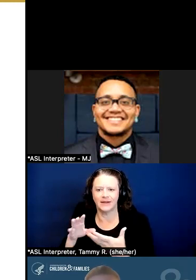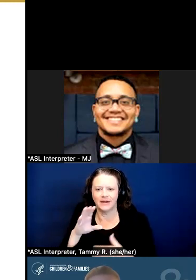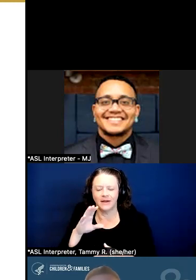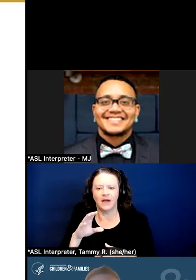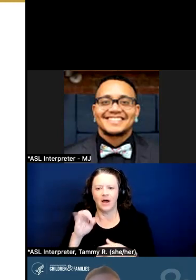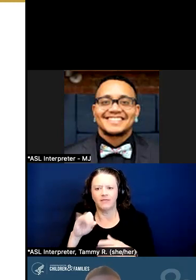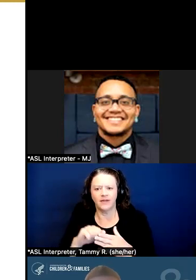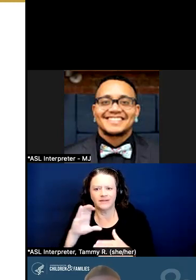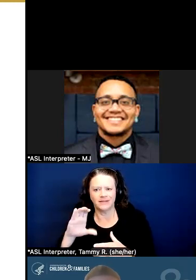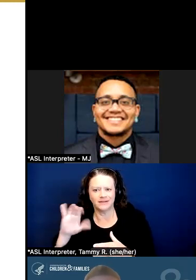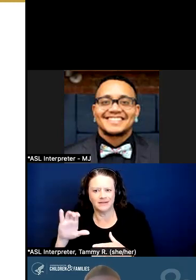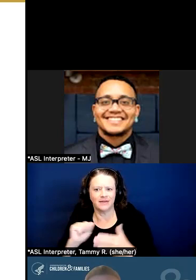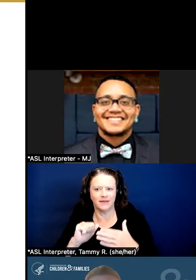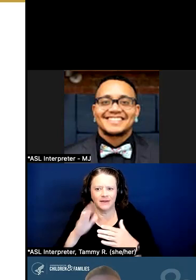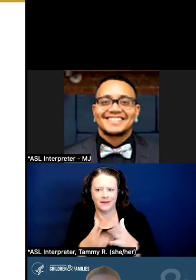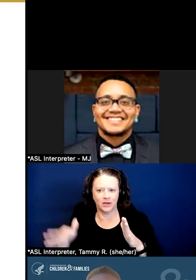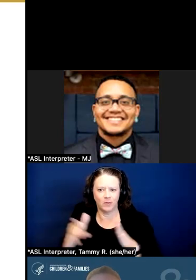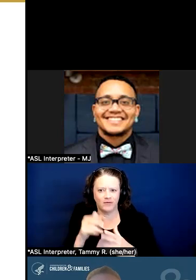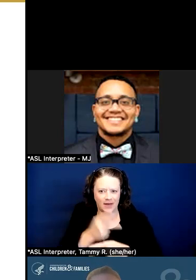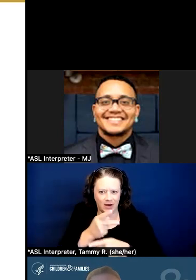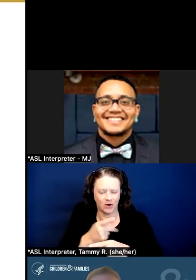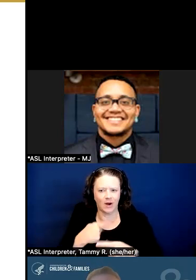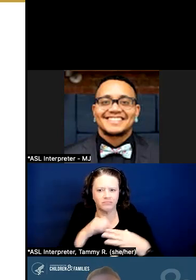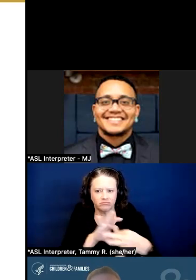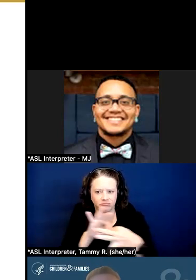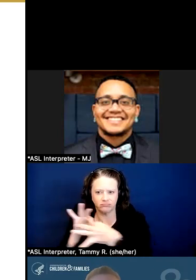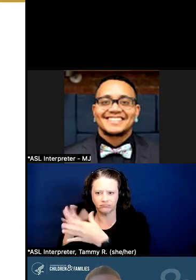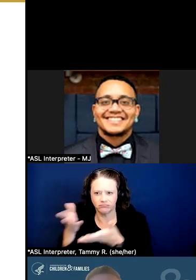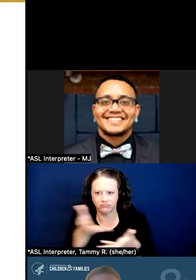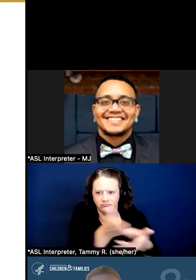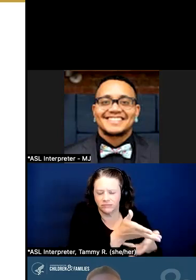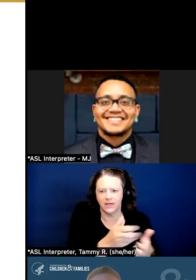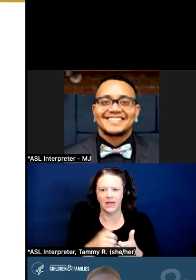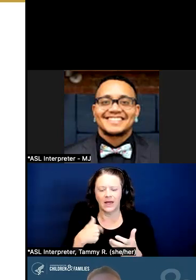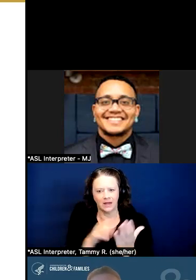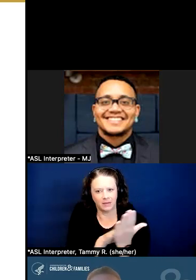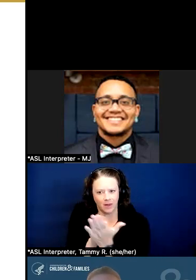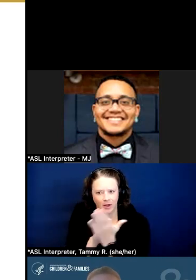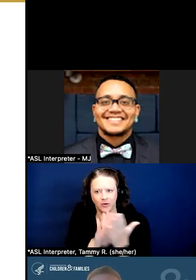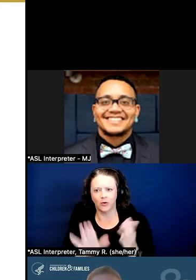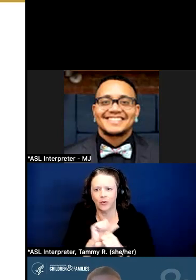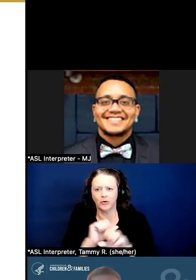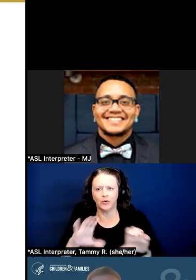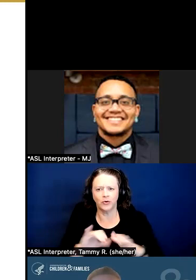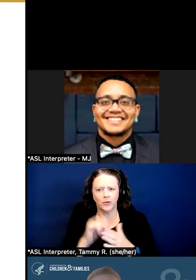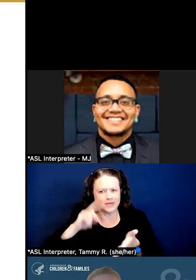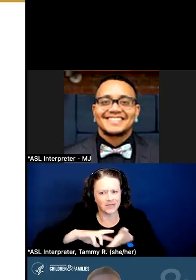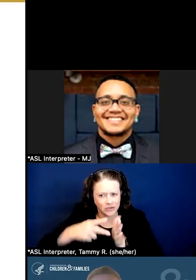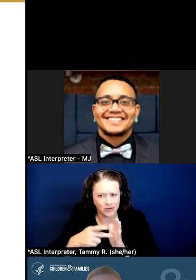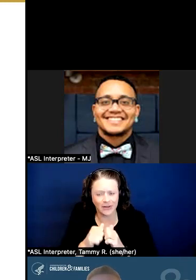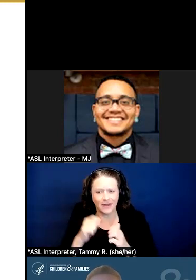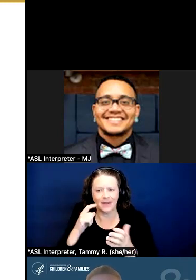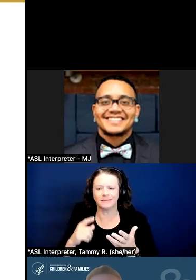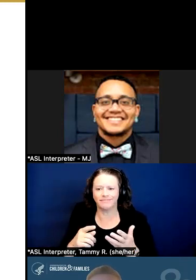COC. I know how challenging this work is, and I applaud your work to do intentional and meaningful coordination and collaboration across